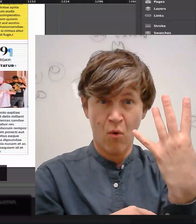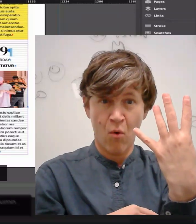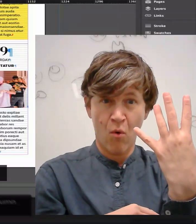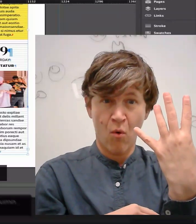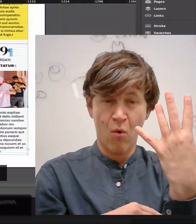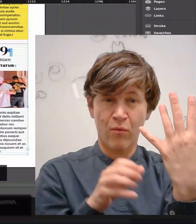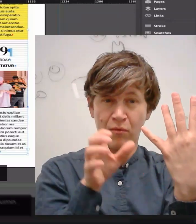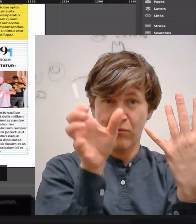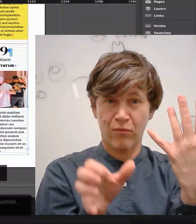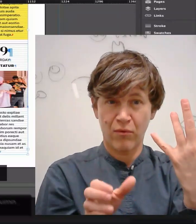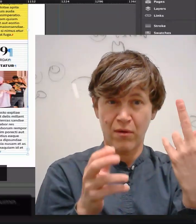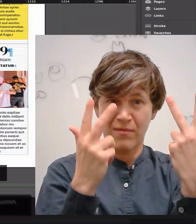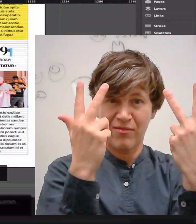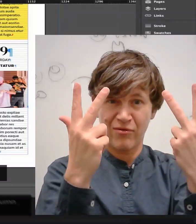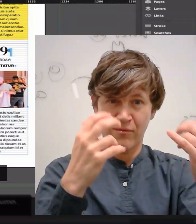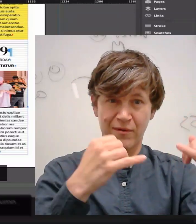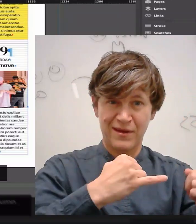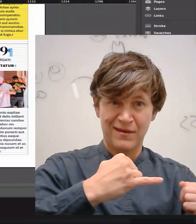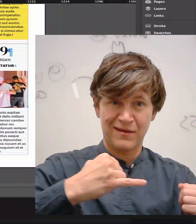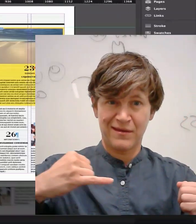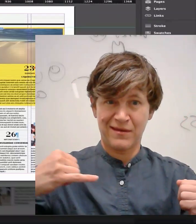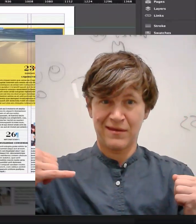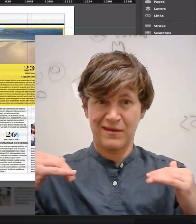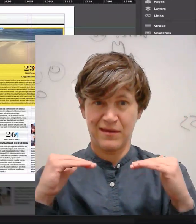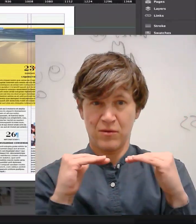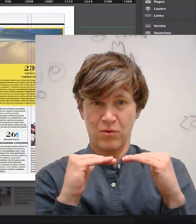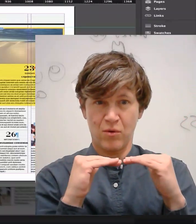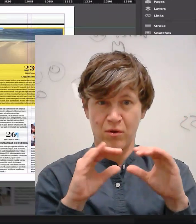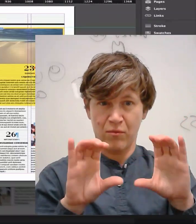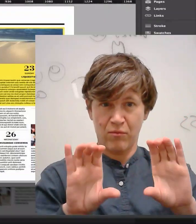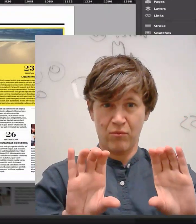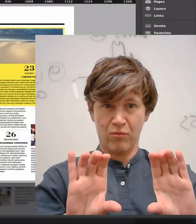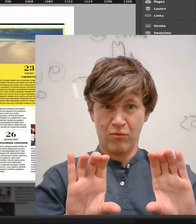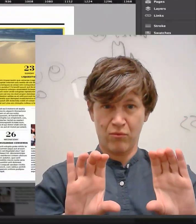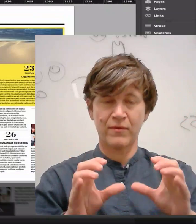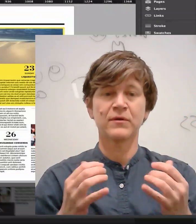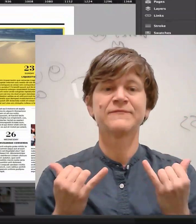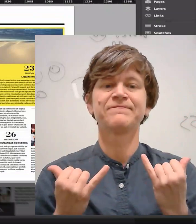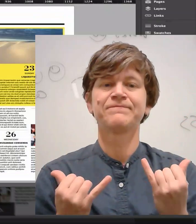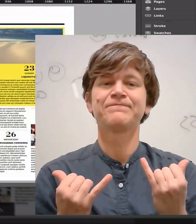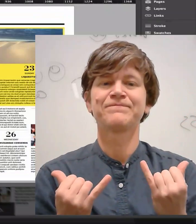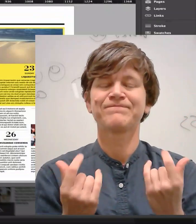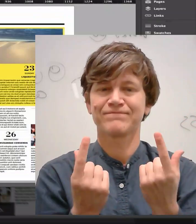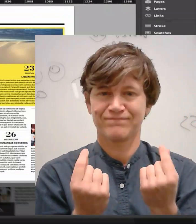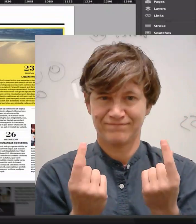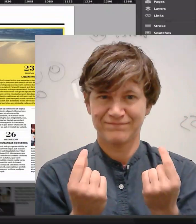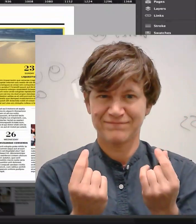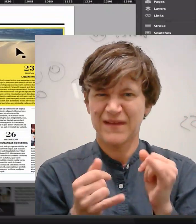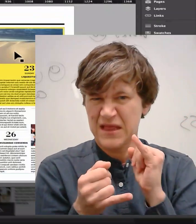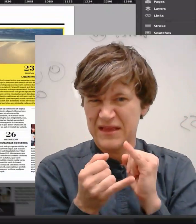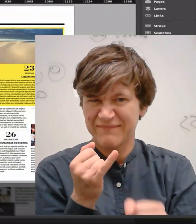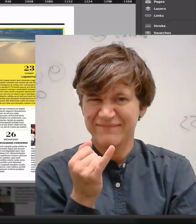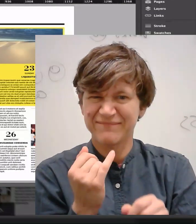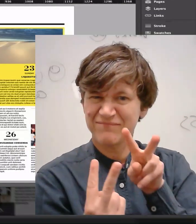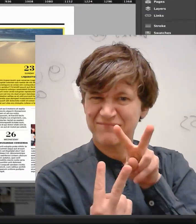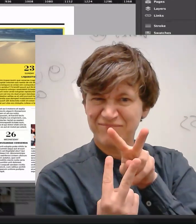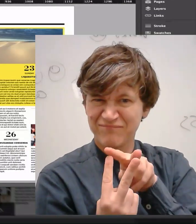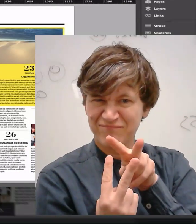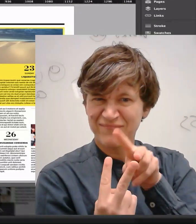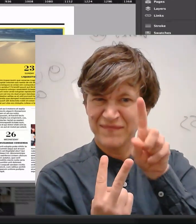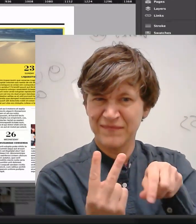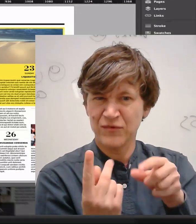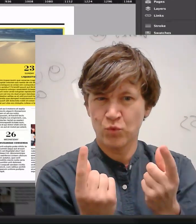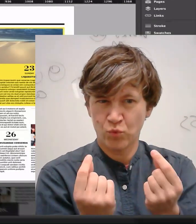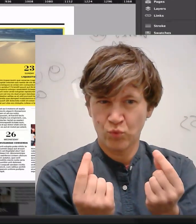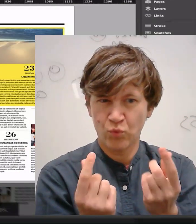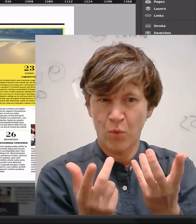the text in column 3. Now to finish this up, there are two other things I'd like to